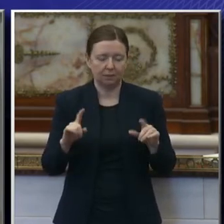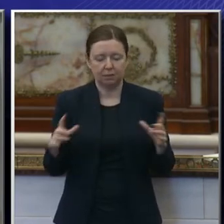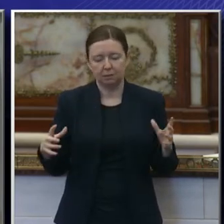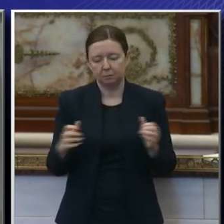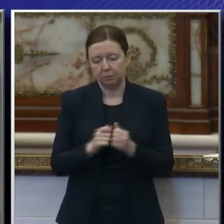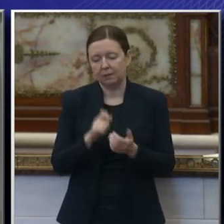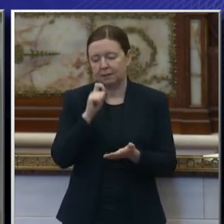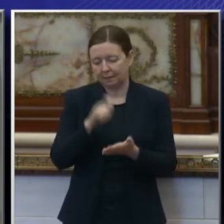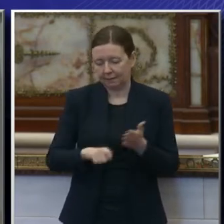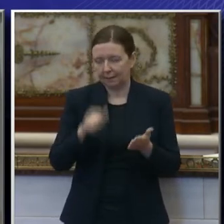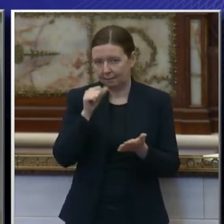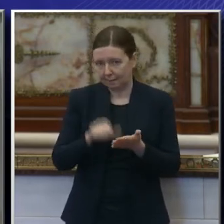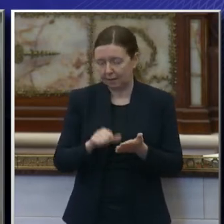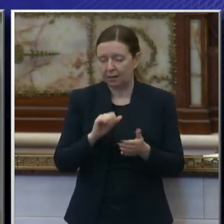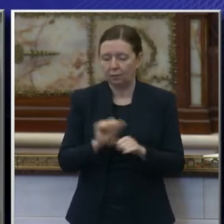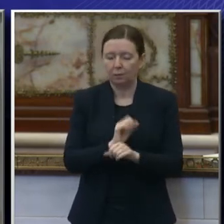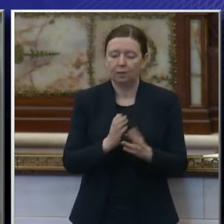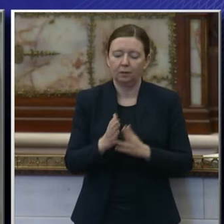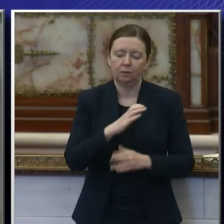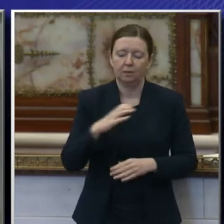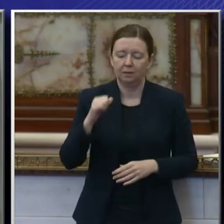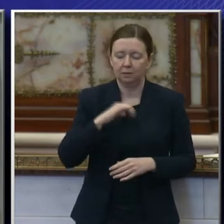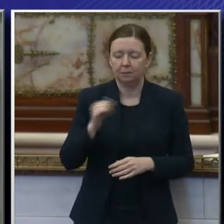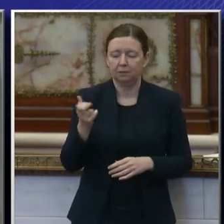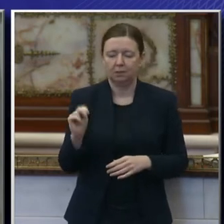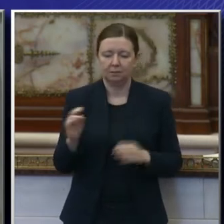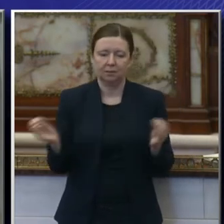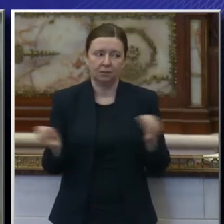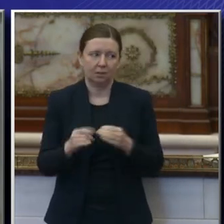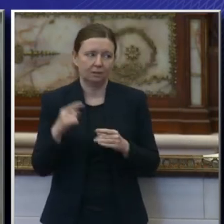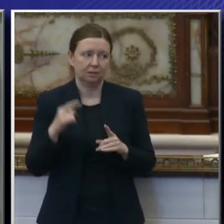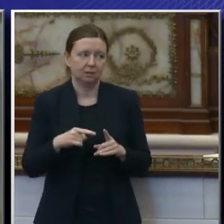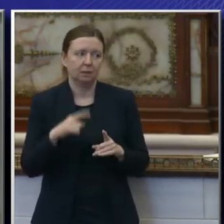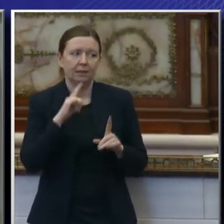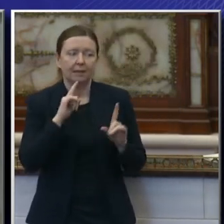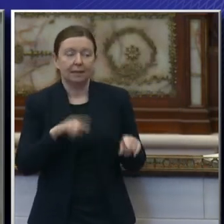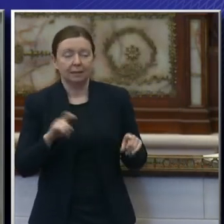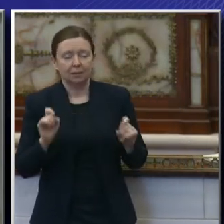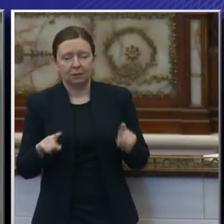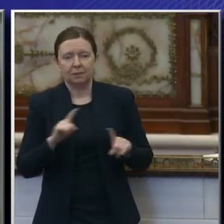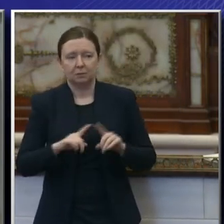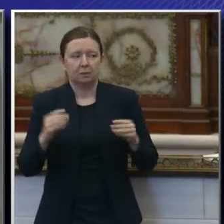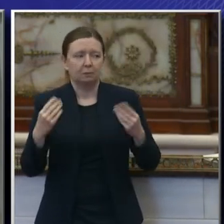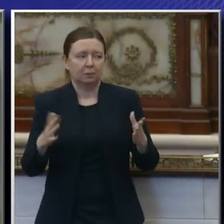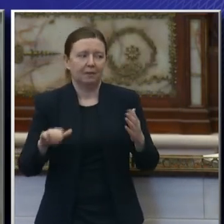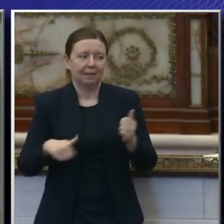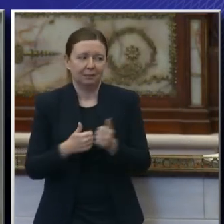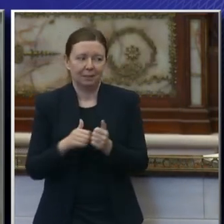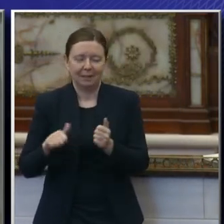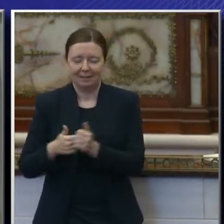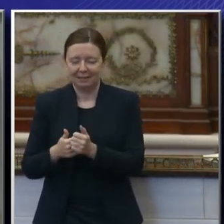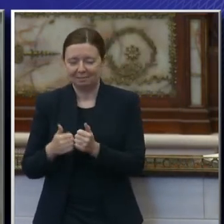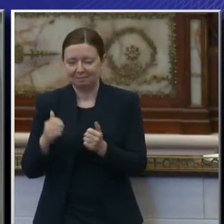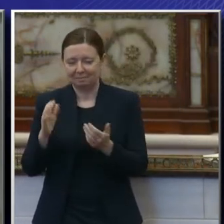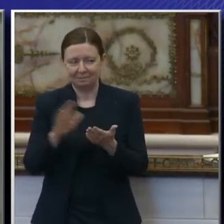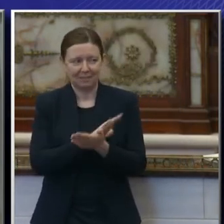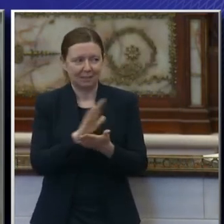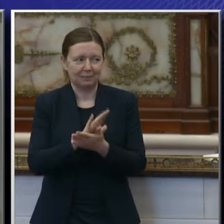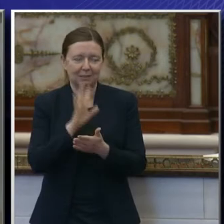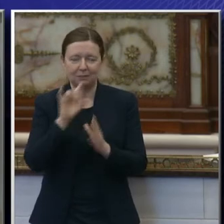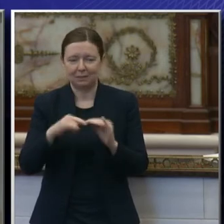letter and working through Councilman Johnson's office to not just answer the questions, but provide the backup documentation we've talked about